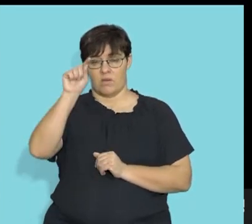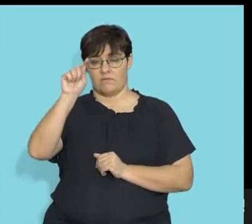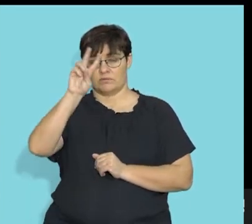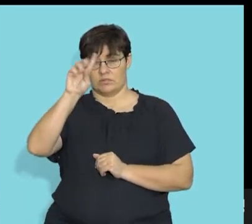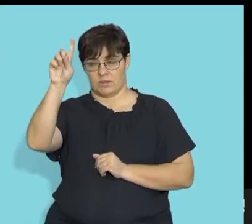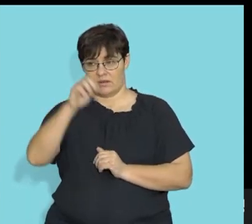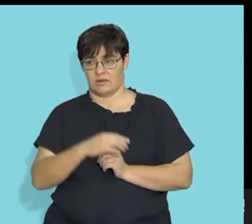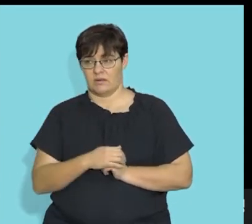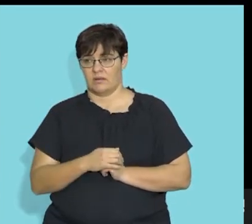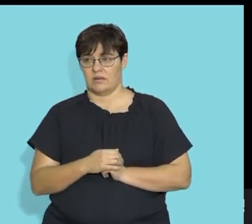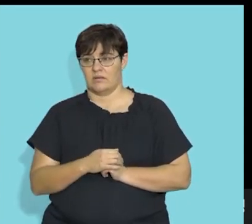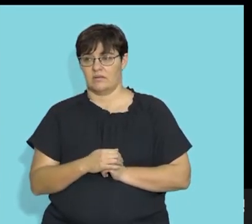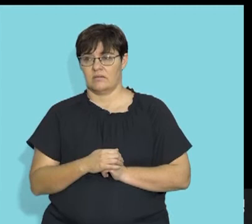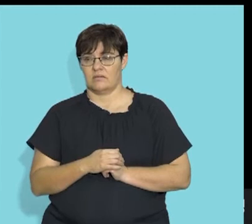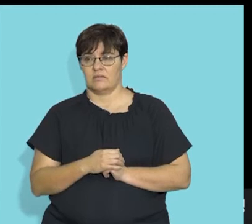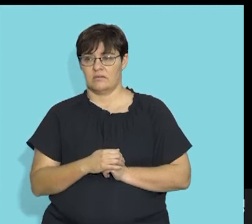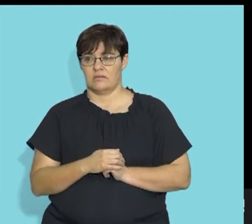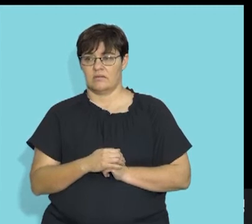to the power of 21